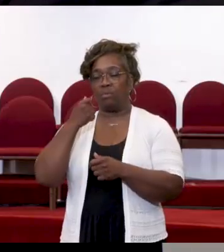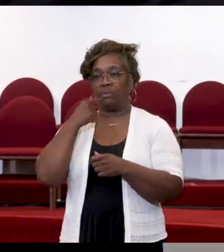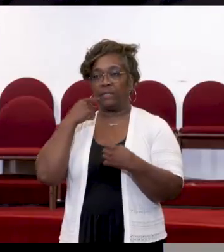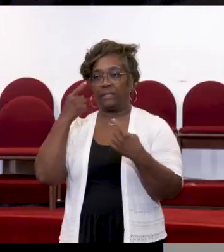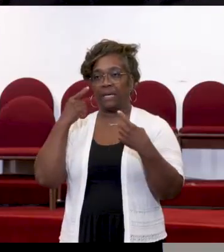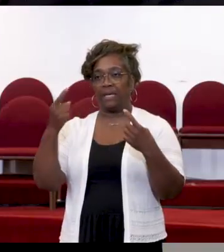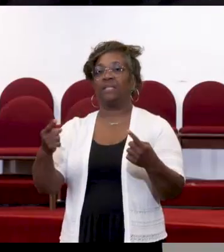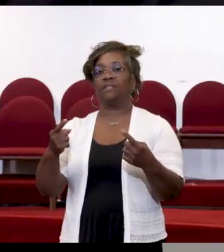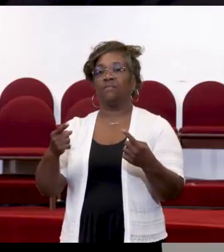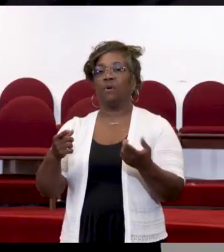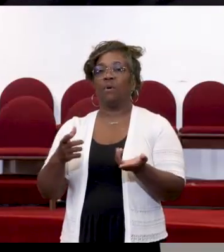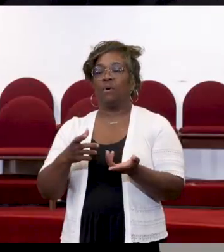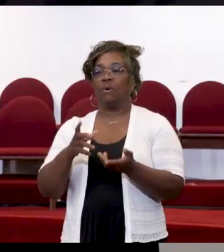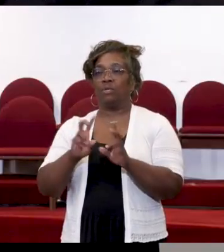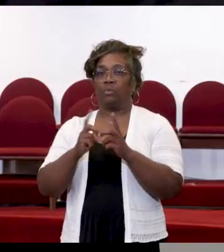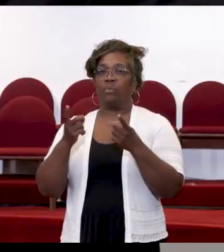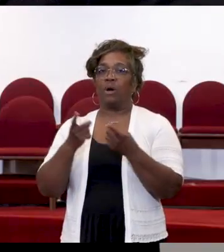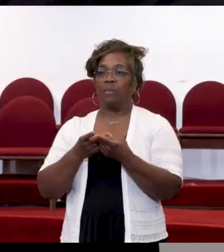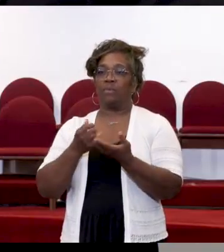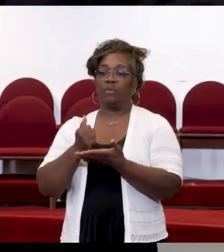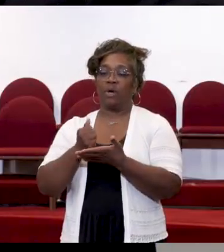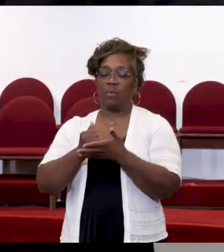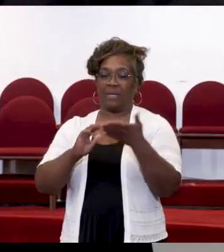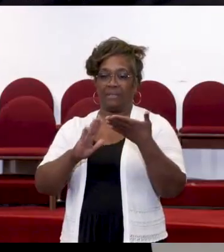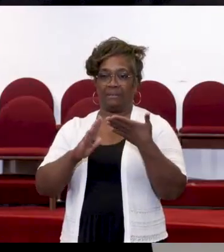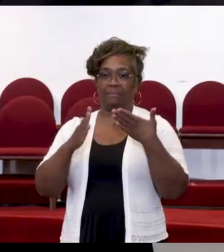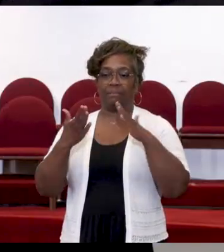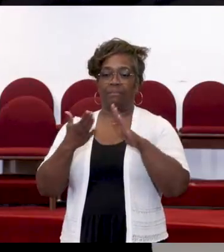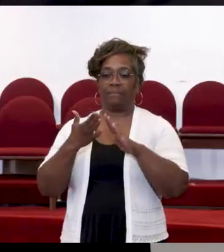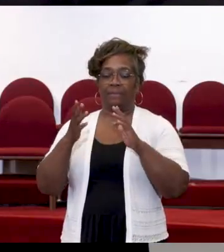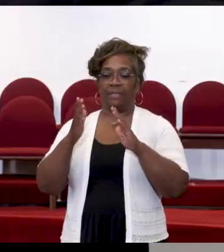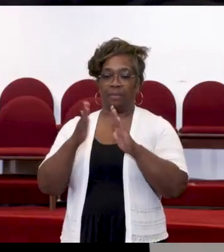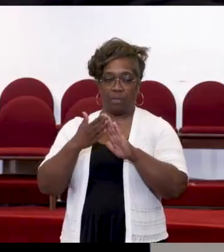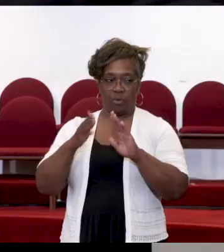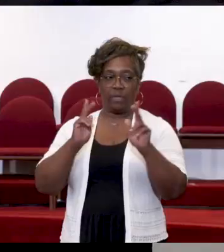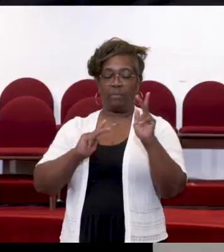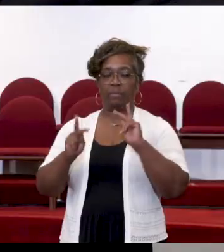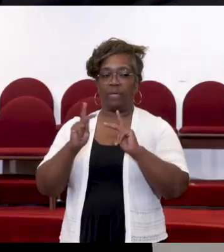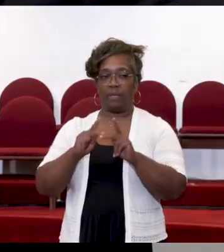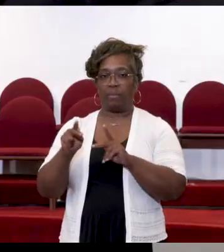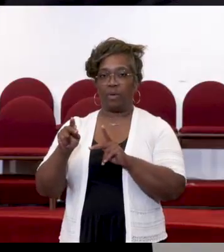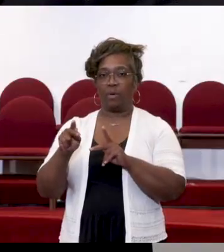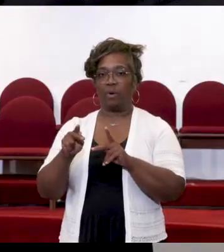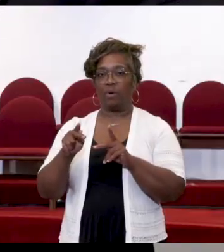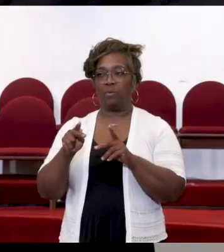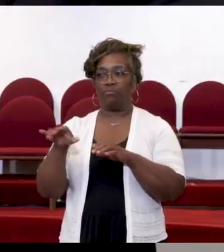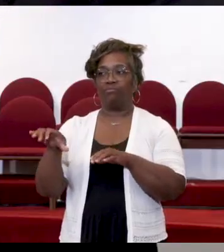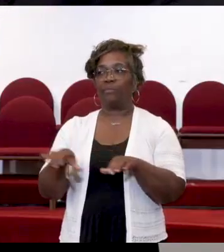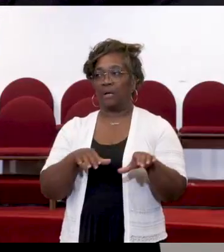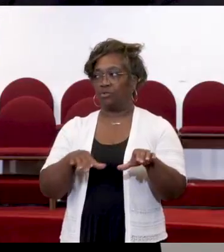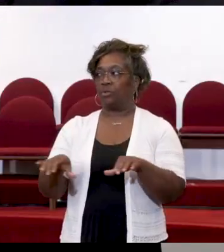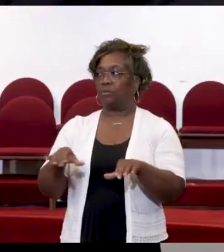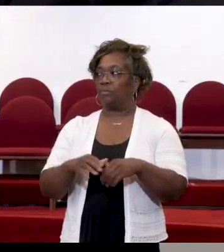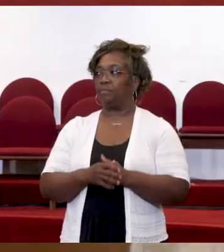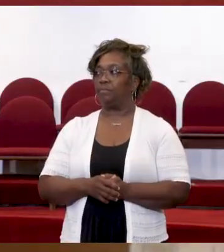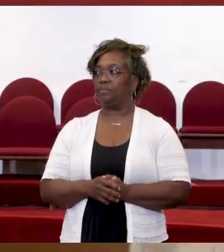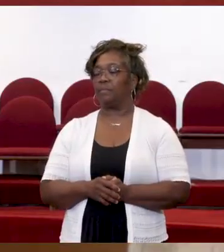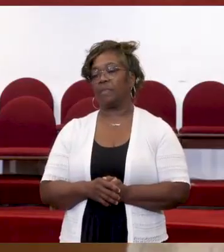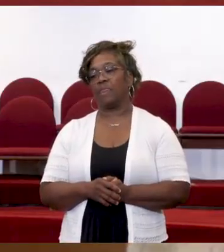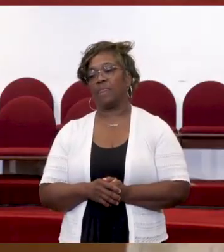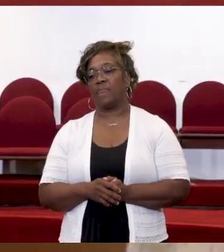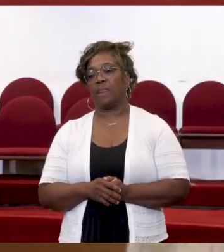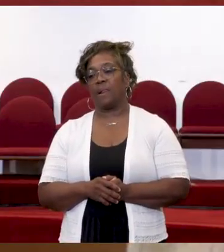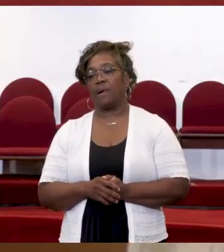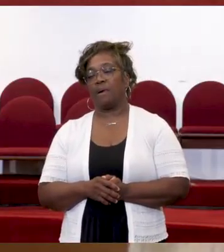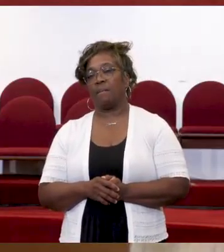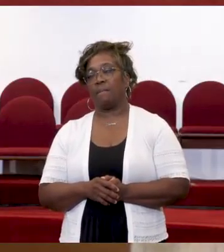to various departments and getting things done. So you've got a number of mayoral forums, hopefully, that they'll show up for, and you ought